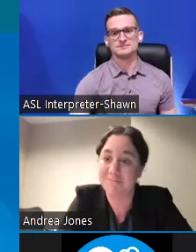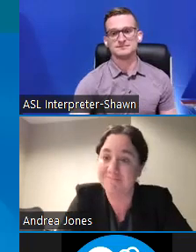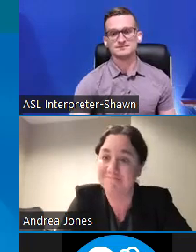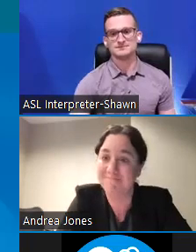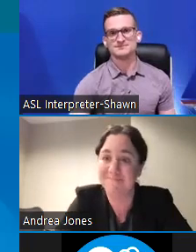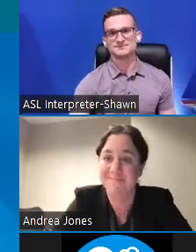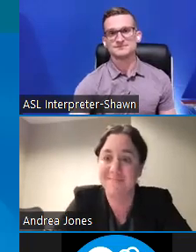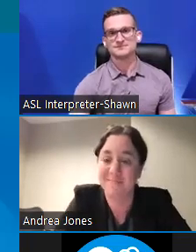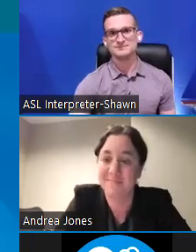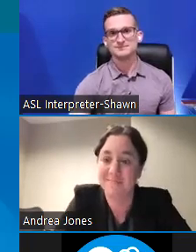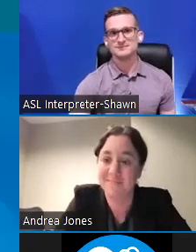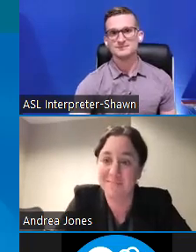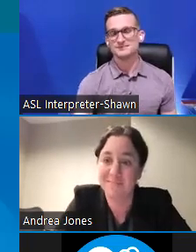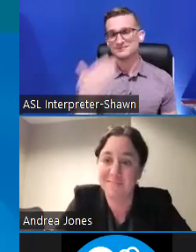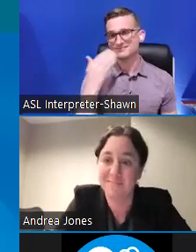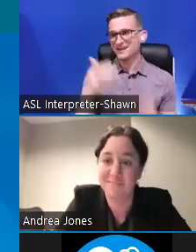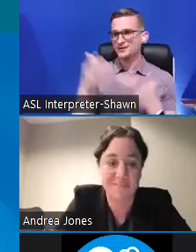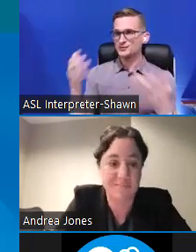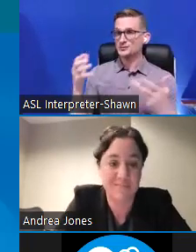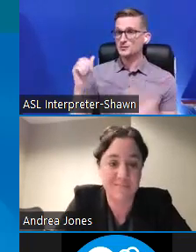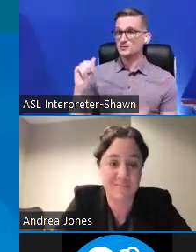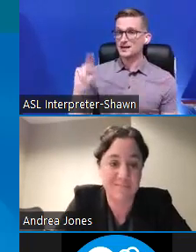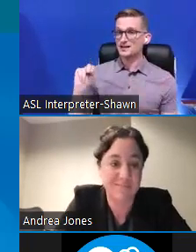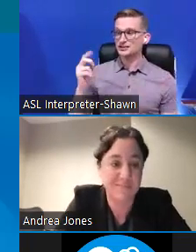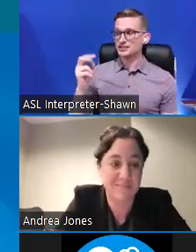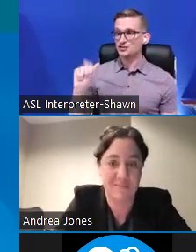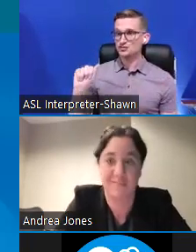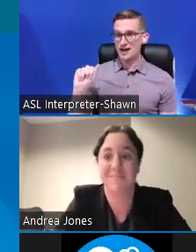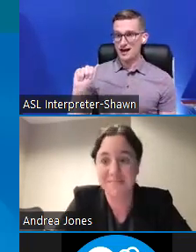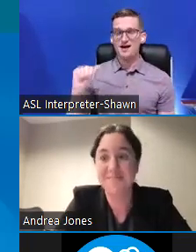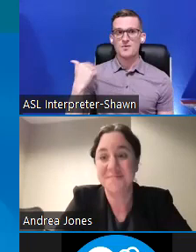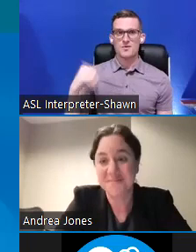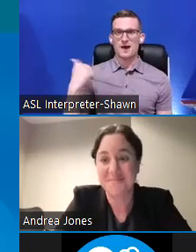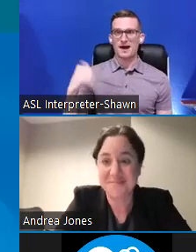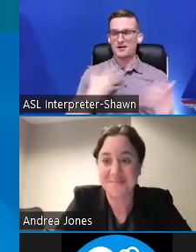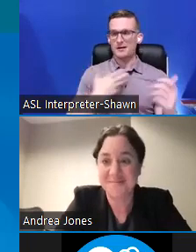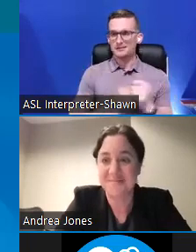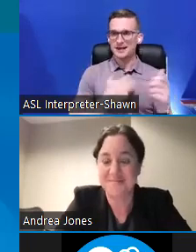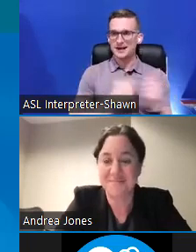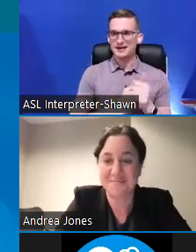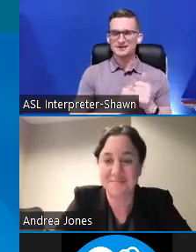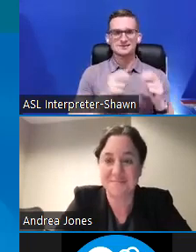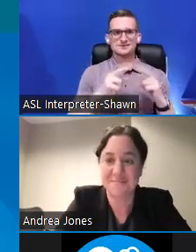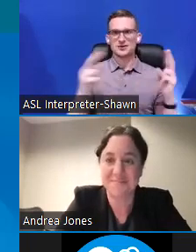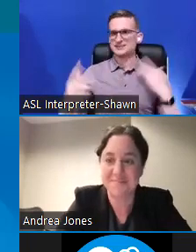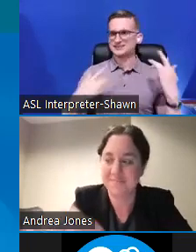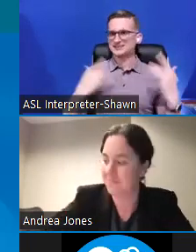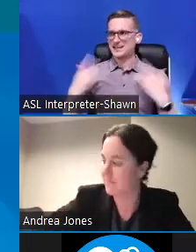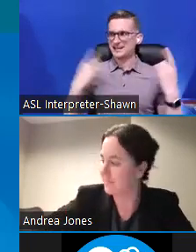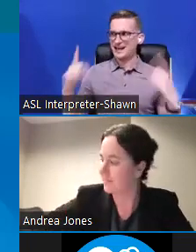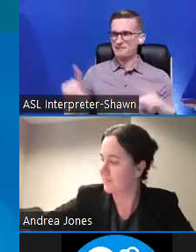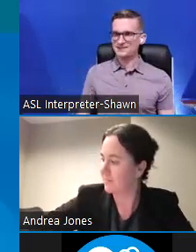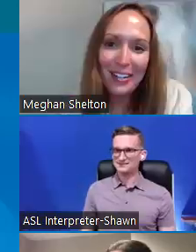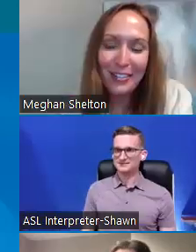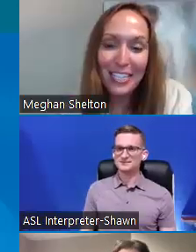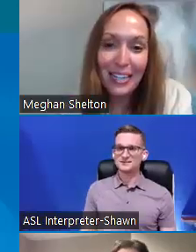Thank you so much, Andrea. So many updates, very exciting things happening. So thank you